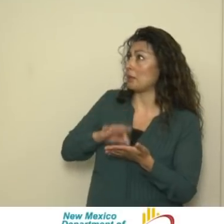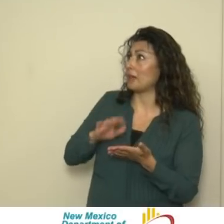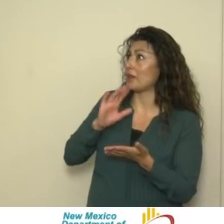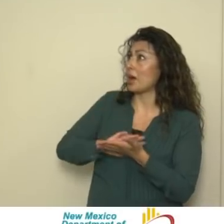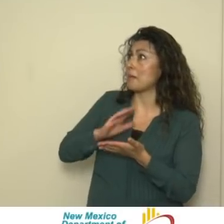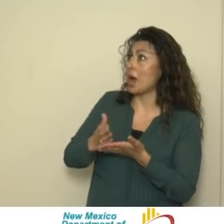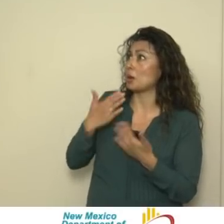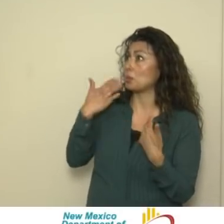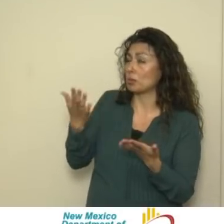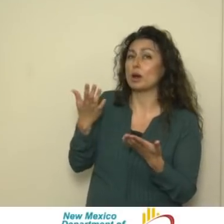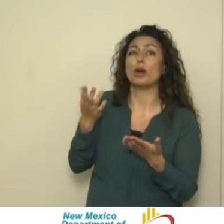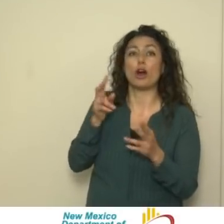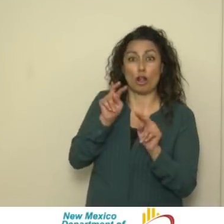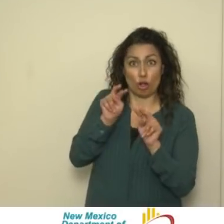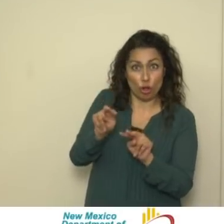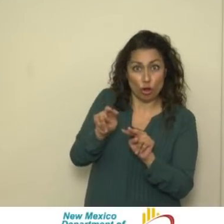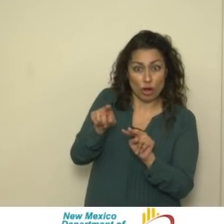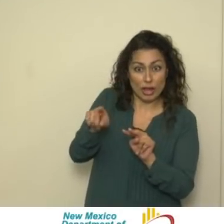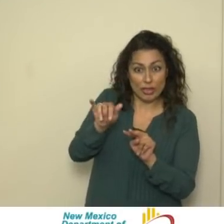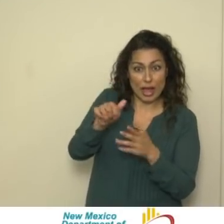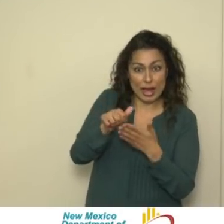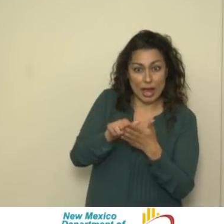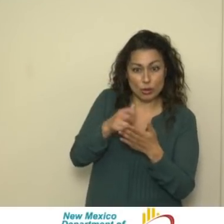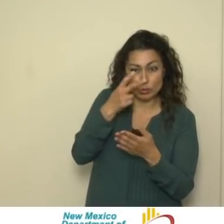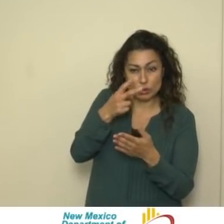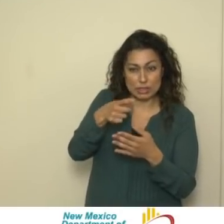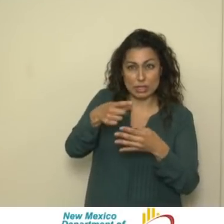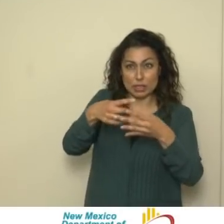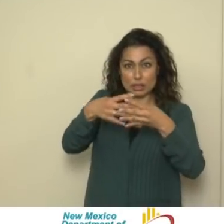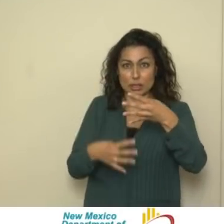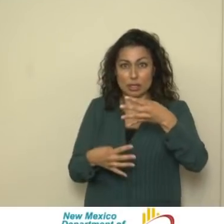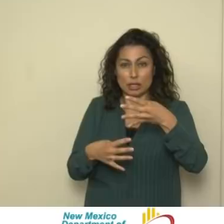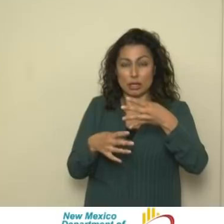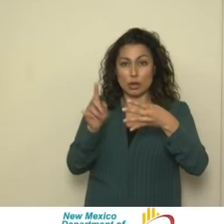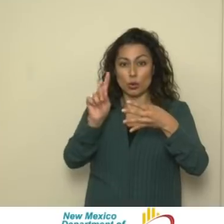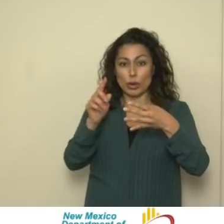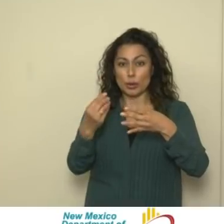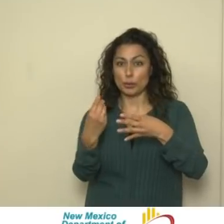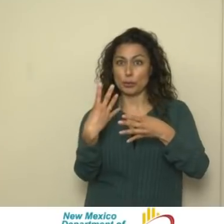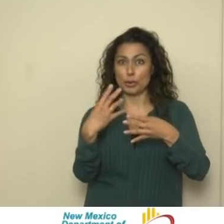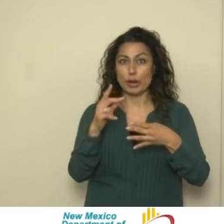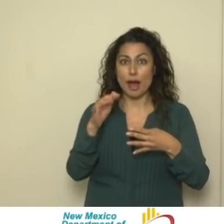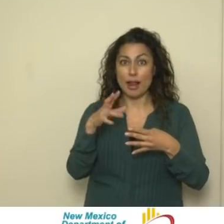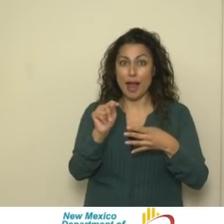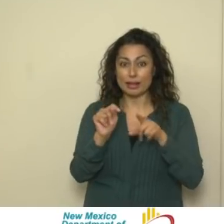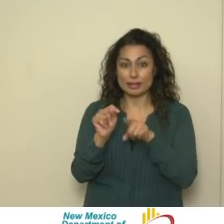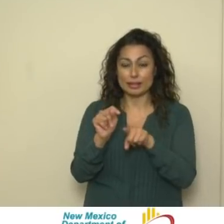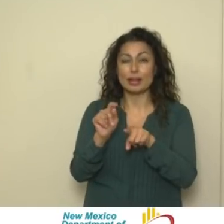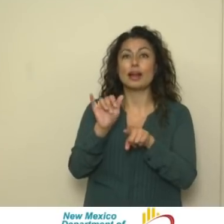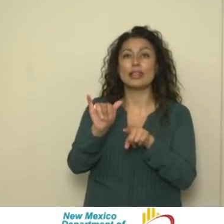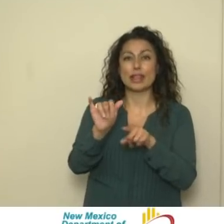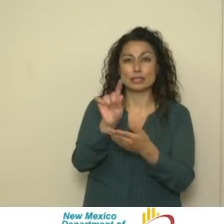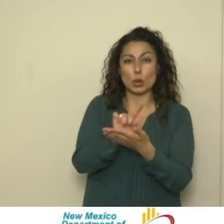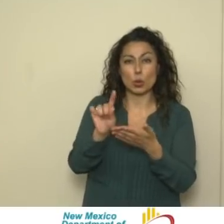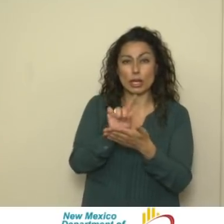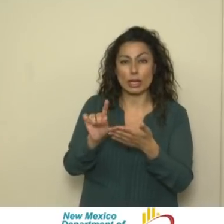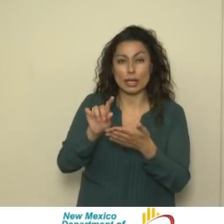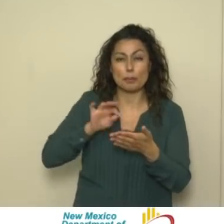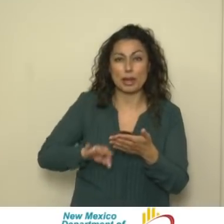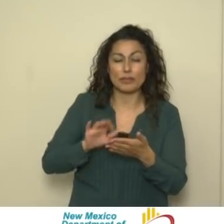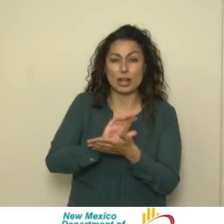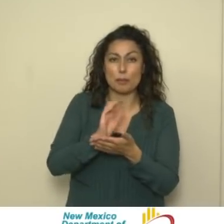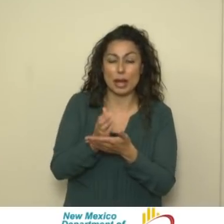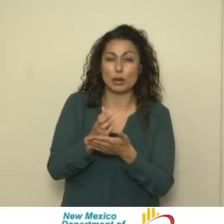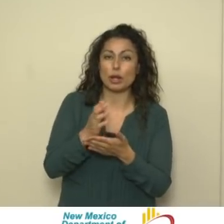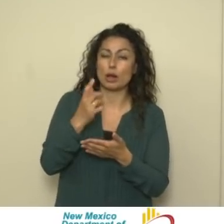is, go to that account and you can see right there where the highlight is, where you can find that weekly benefit amount. Now, this person